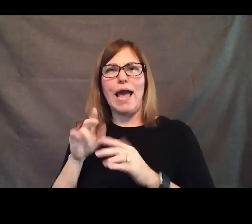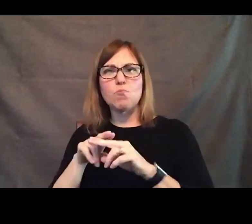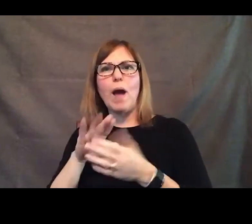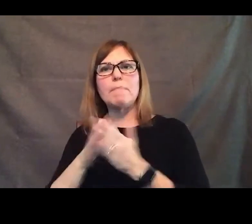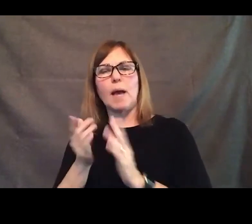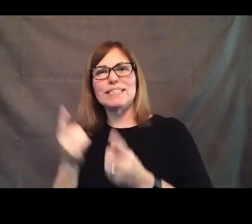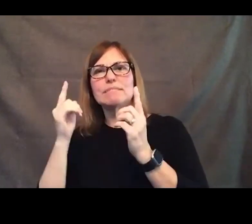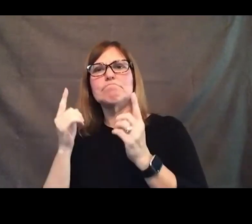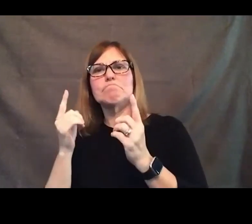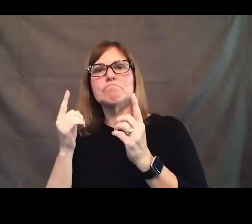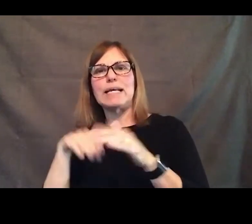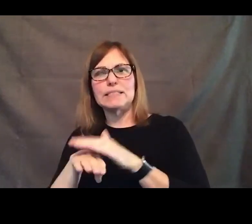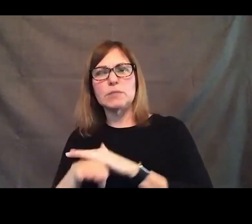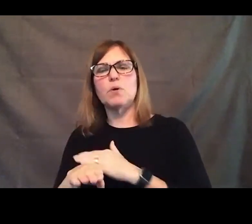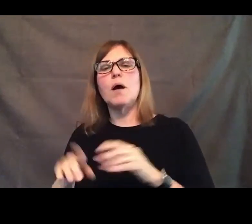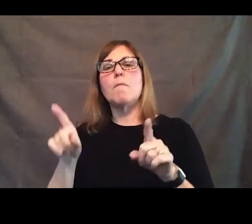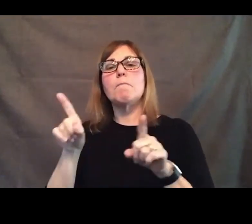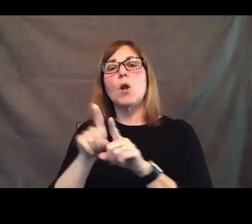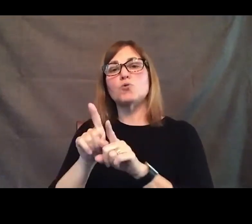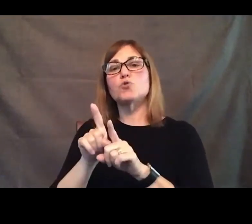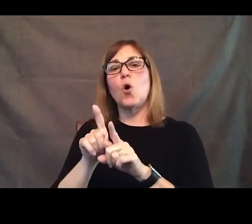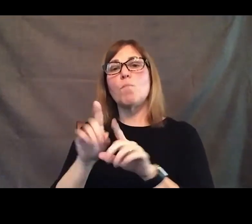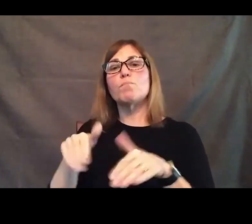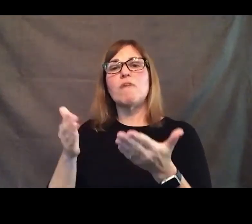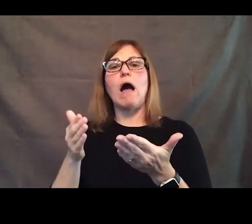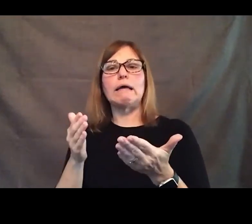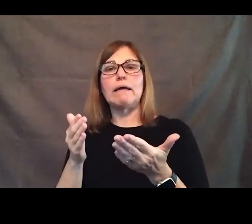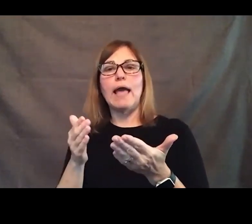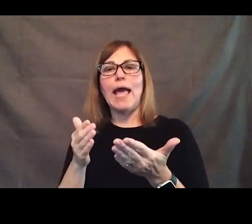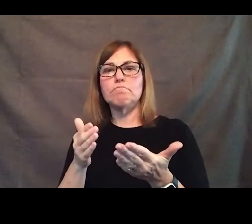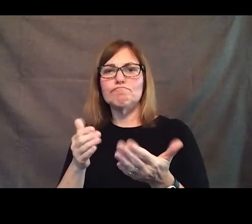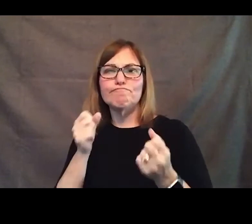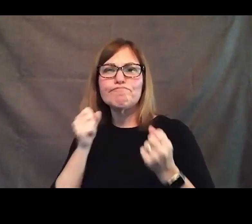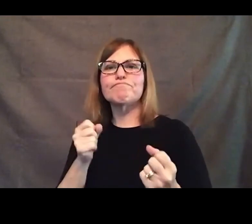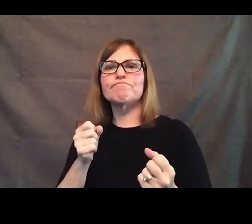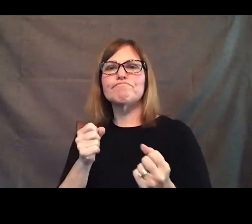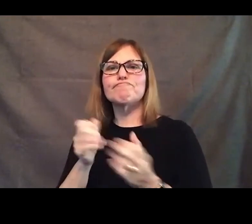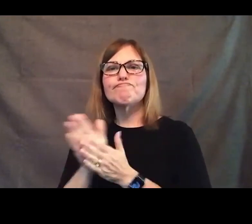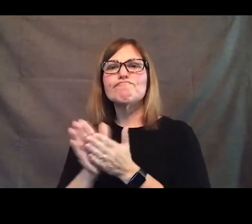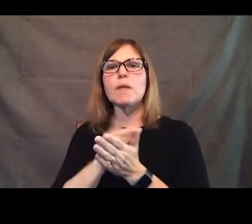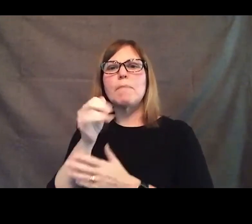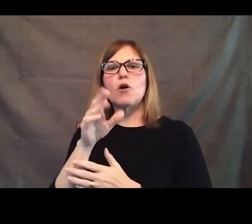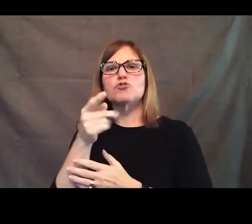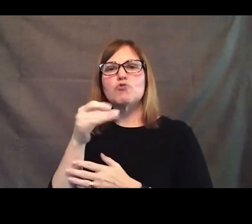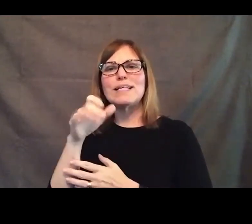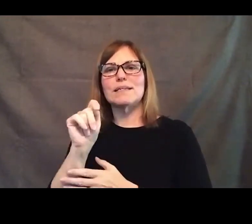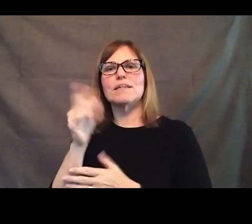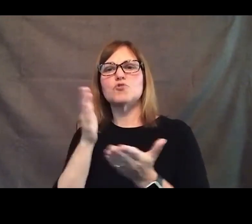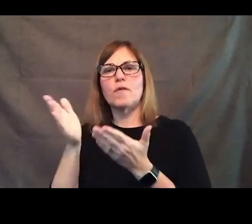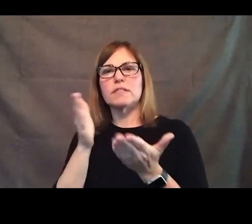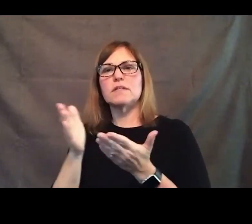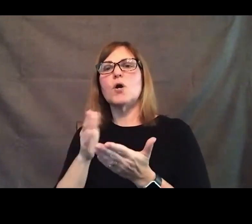robust paratransit service. While it came much later, the ADA affirmed Paul's vision. The act required that the fixed